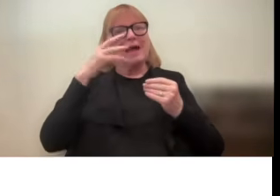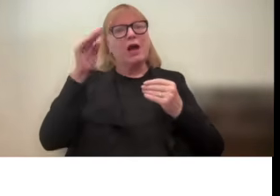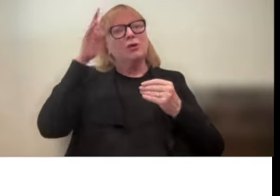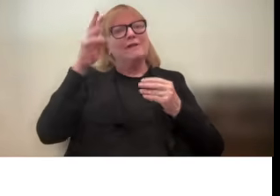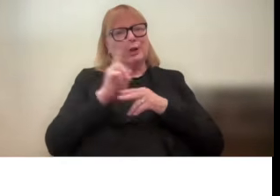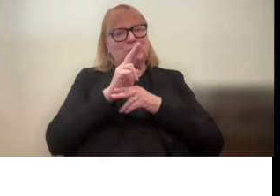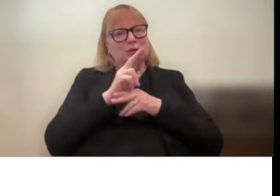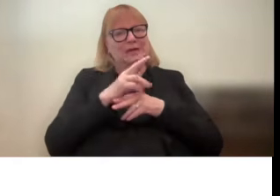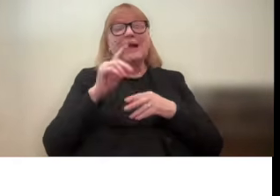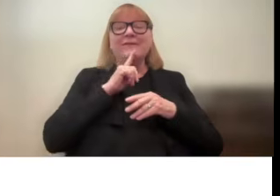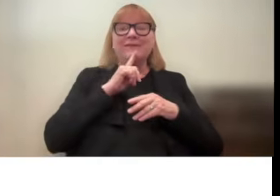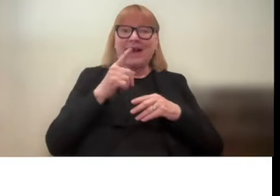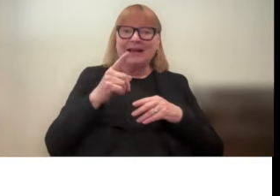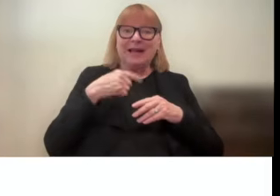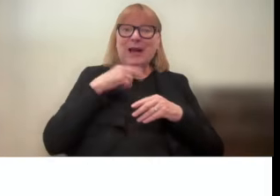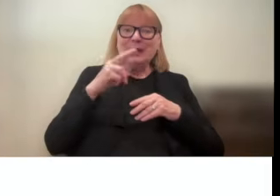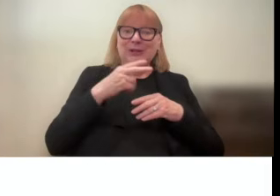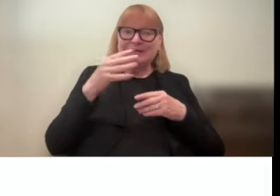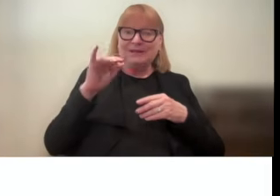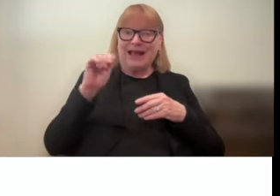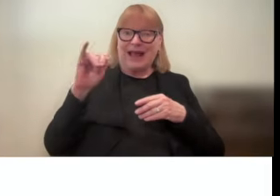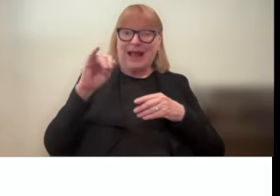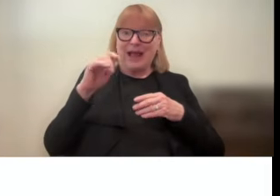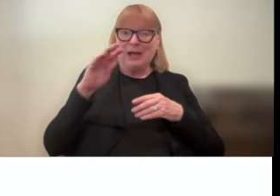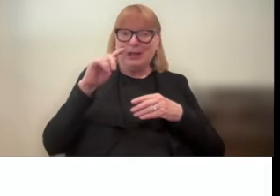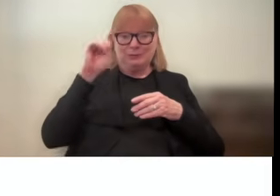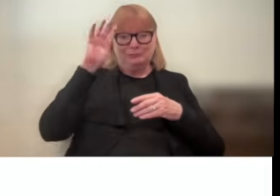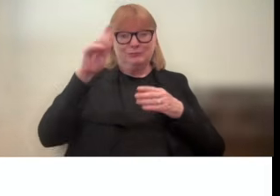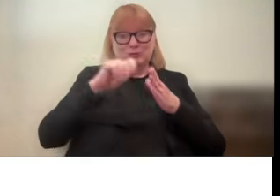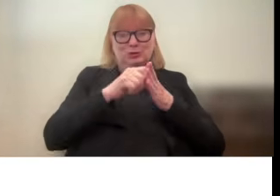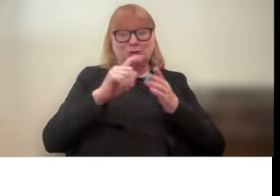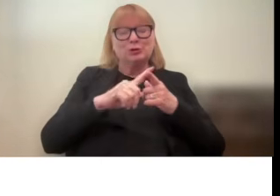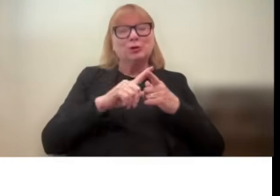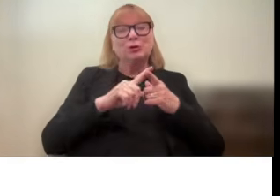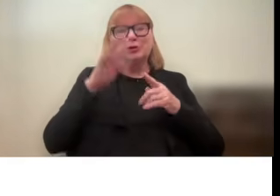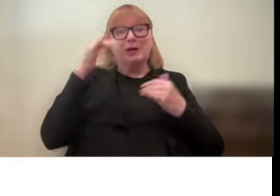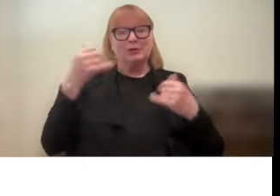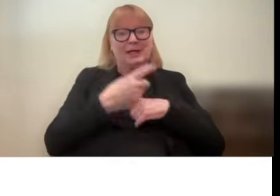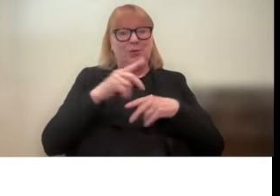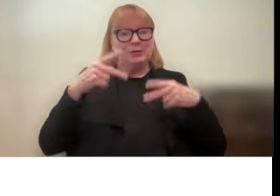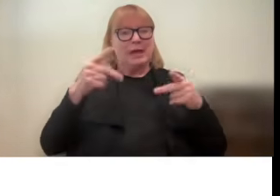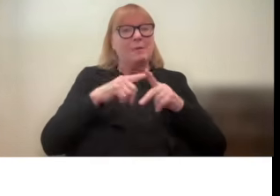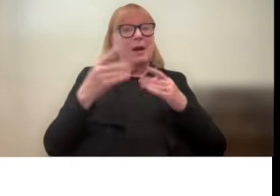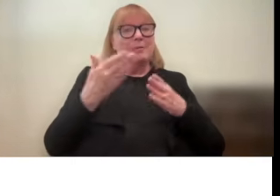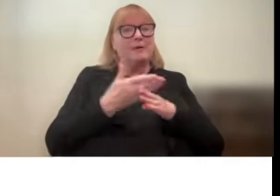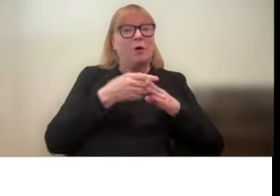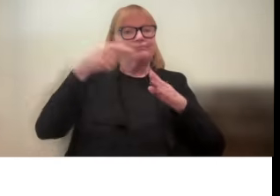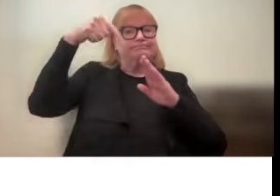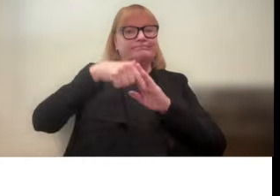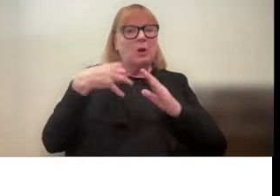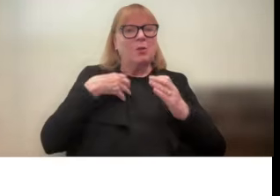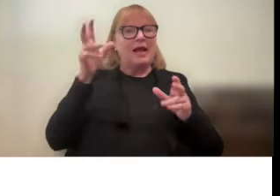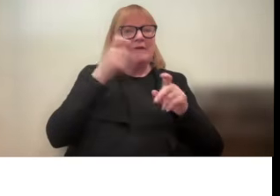creatively used. In fact, I use several AI tools to create today's presentation. But before we dive in, I want to